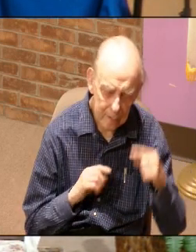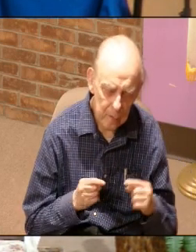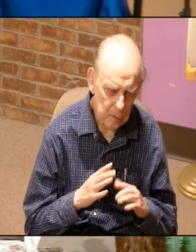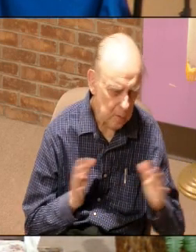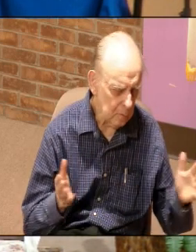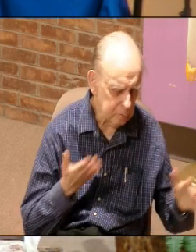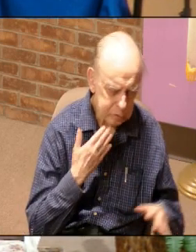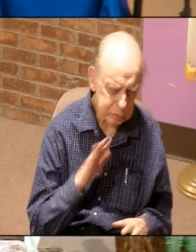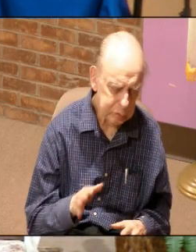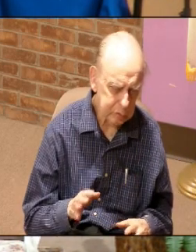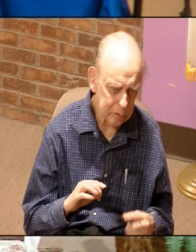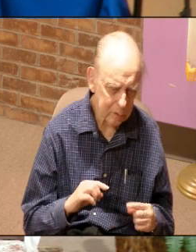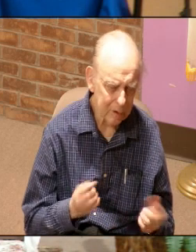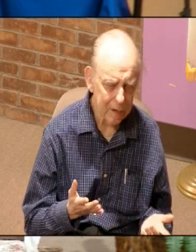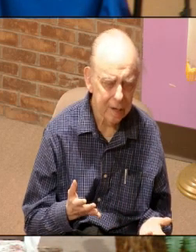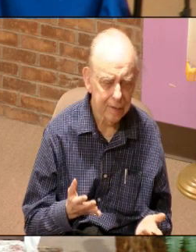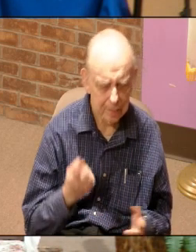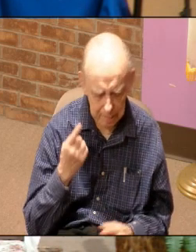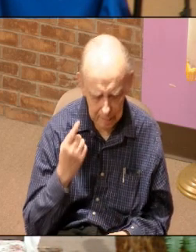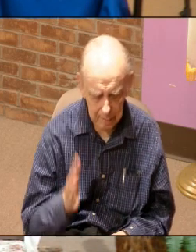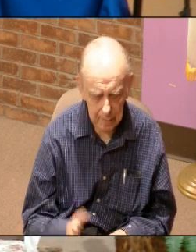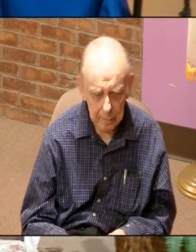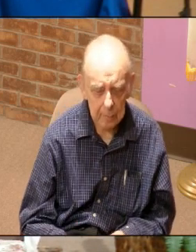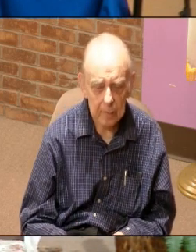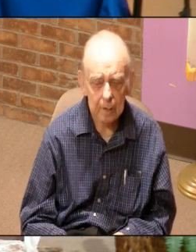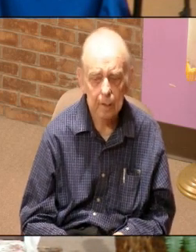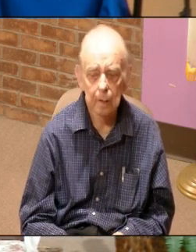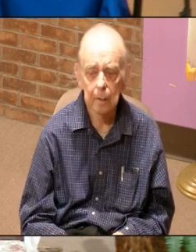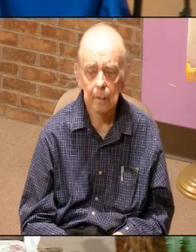headaches and hurting immensely.